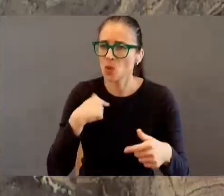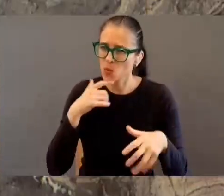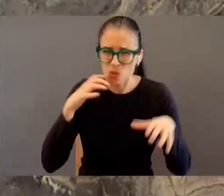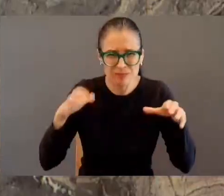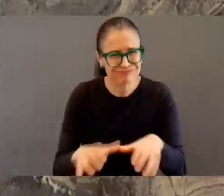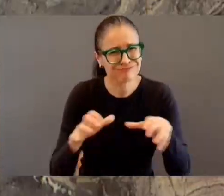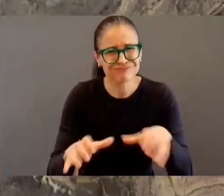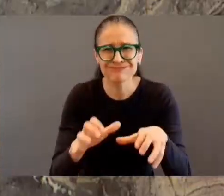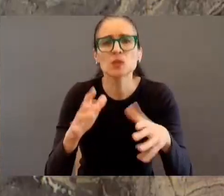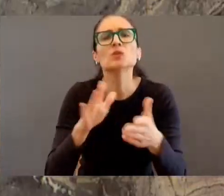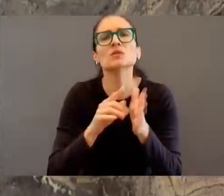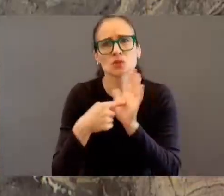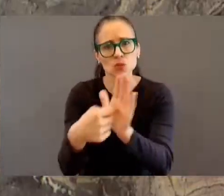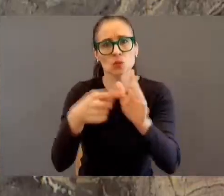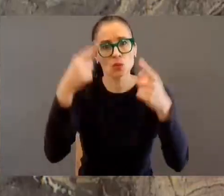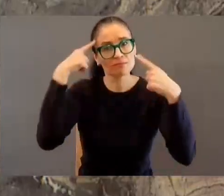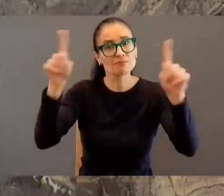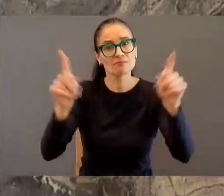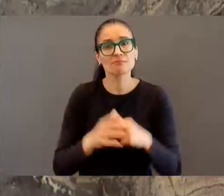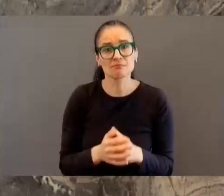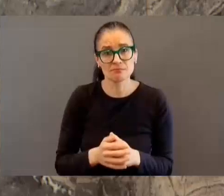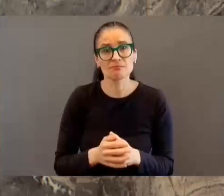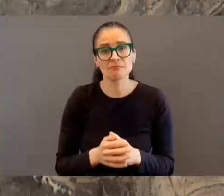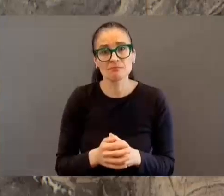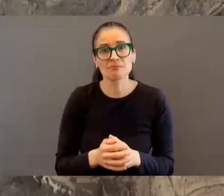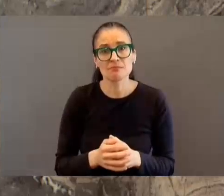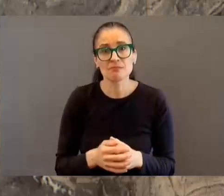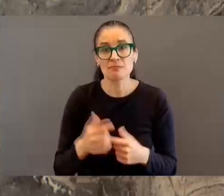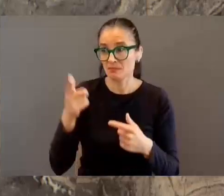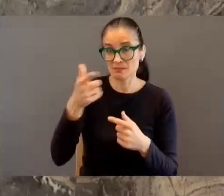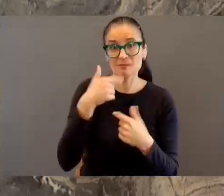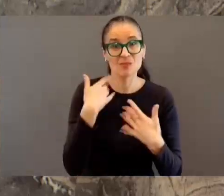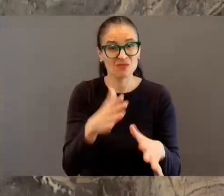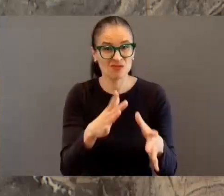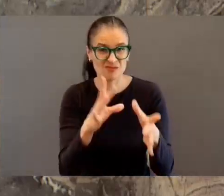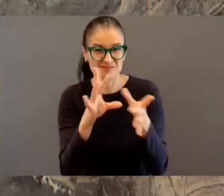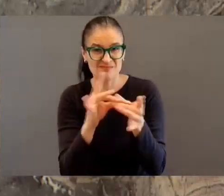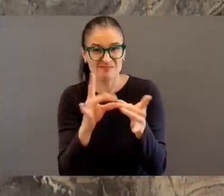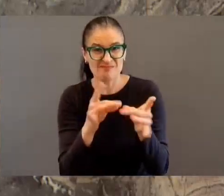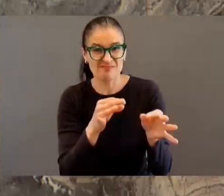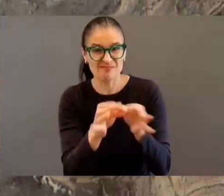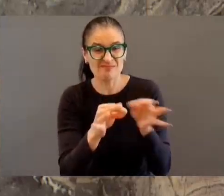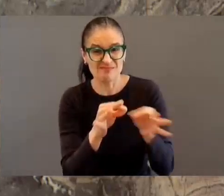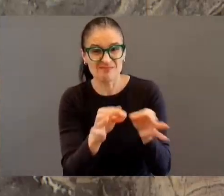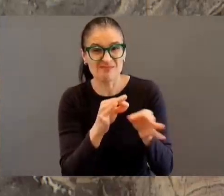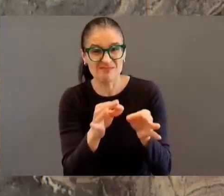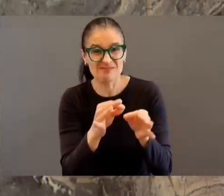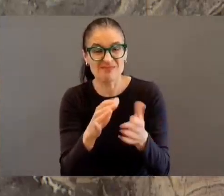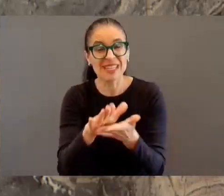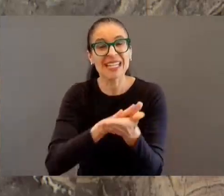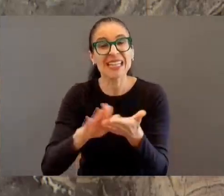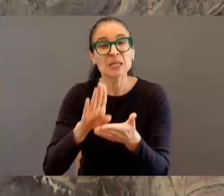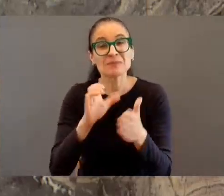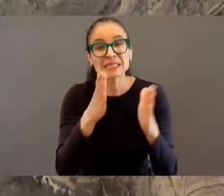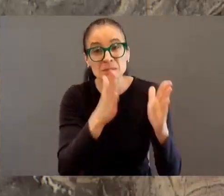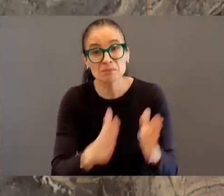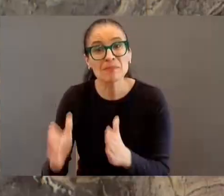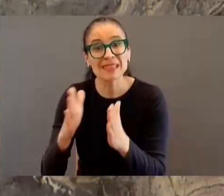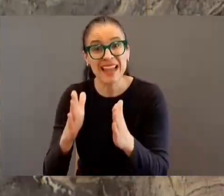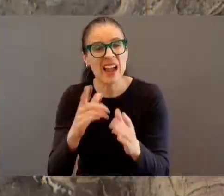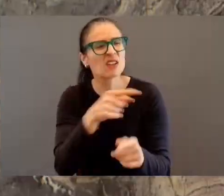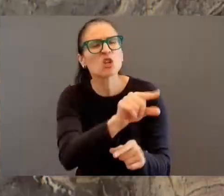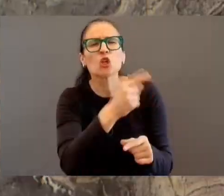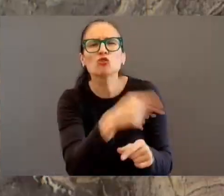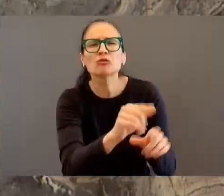with the leader of the Green Party, we're reviewing that Clean BC Plan so we can do better in future. And we put together an independent review, a statutory